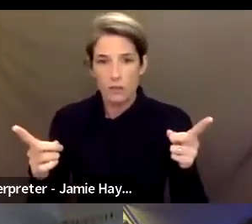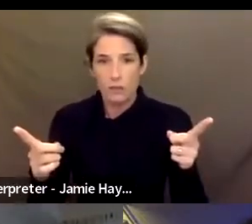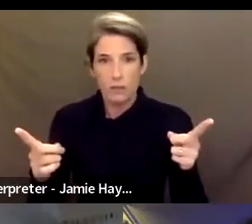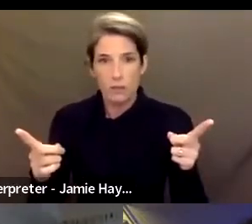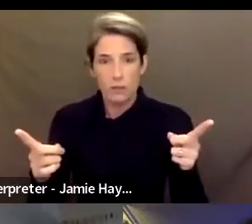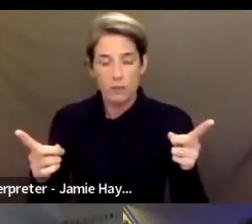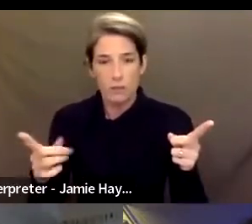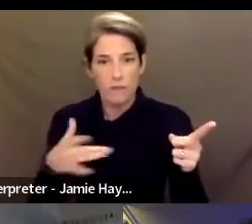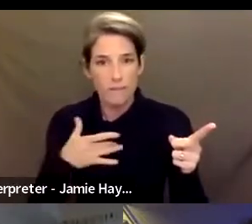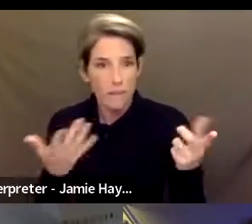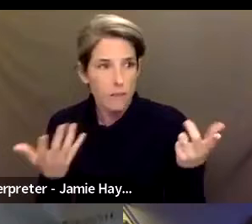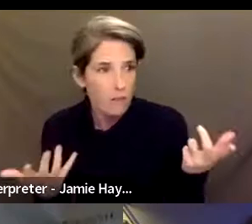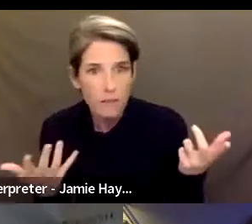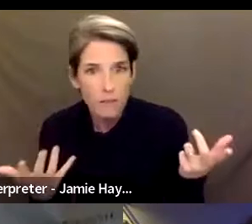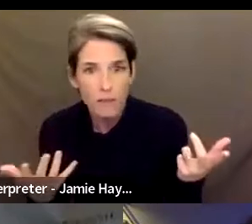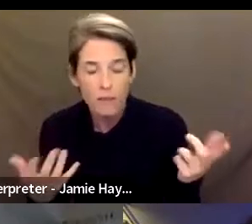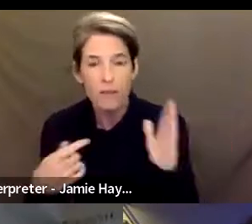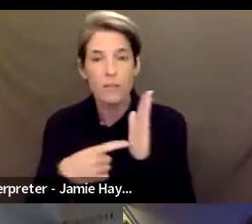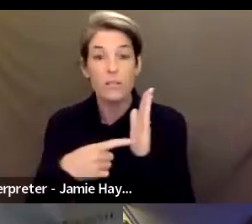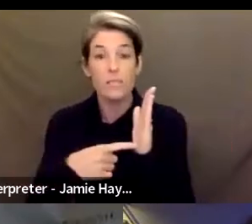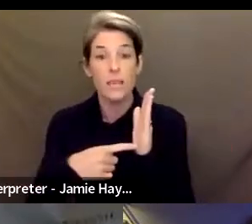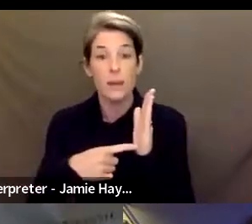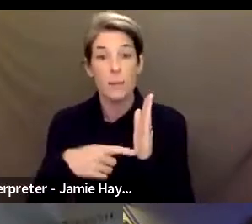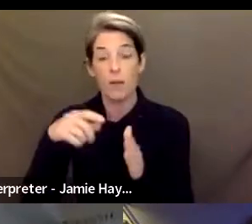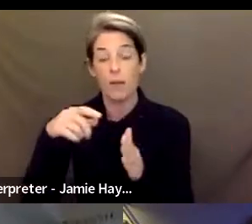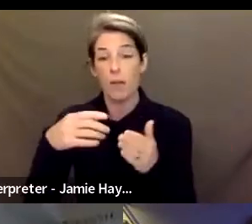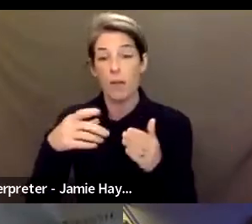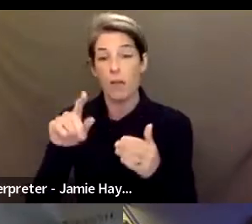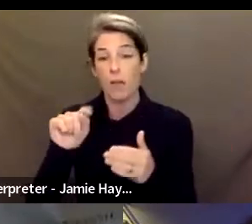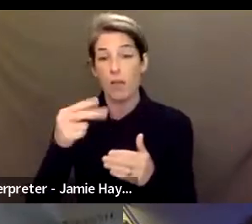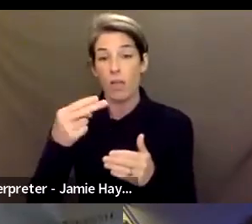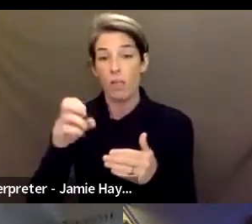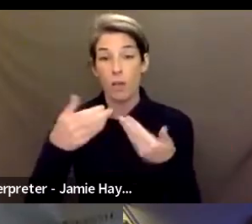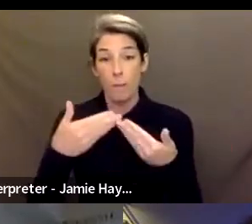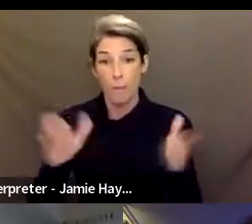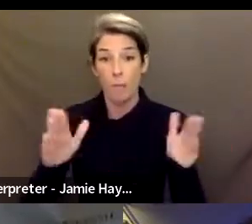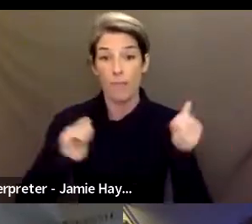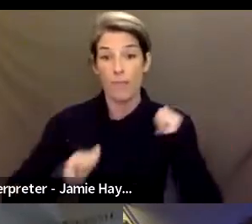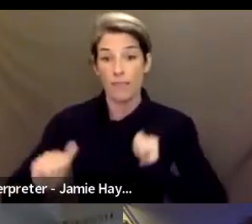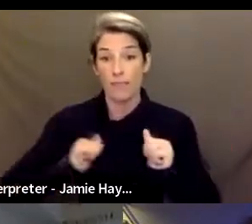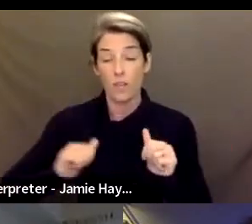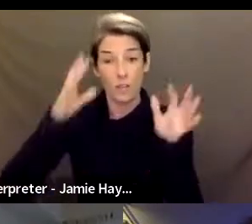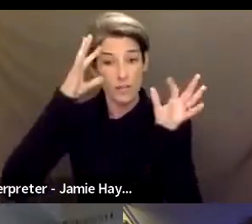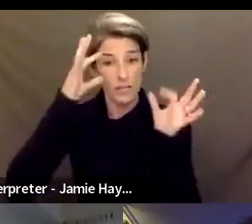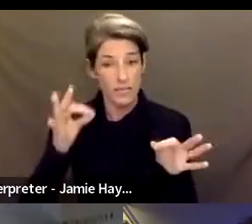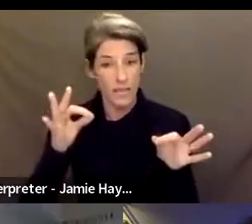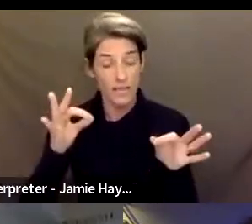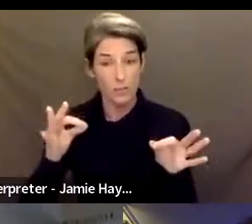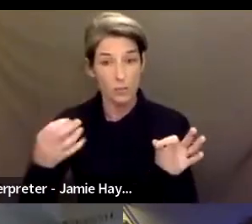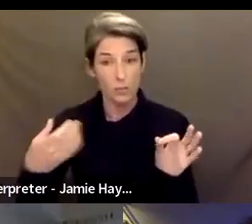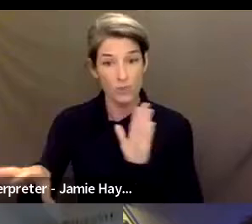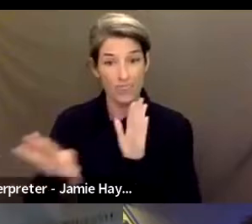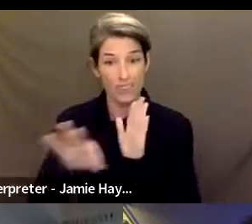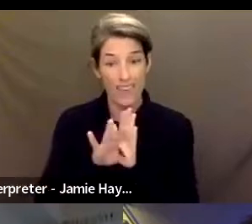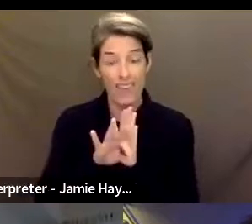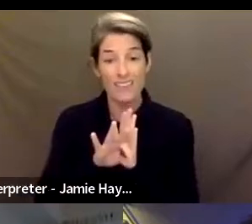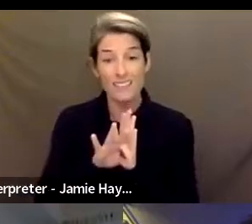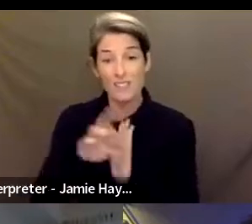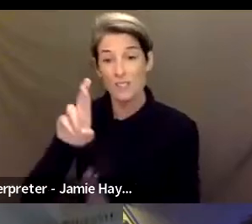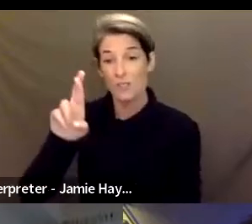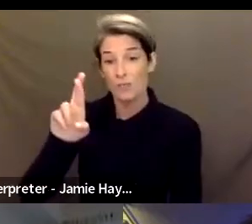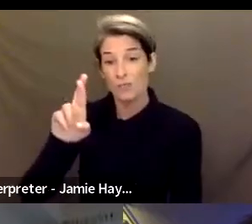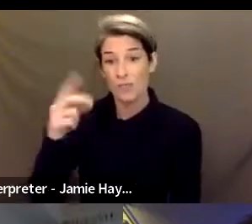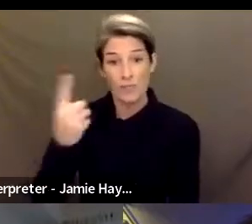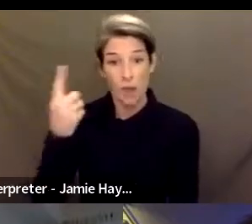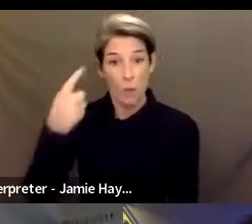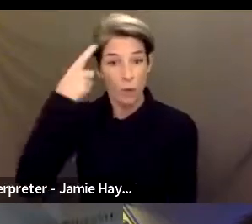Why not? The public decides to do Richard III with a non-disabled actor. That's a question. And